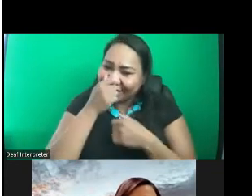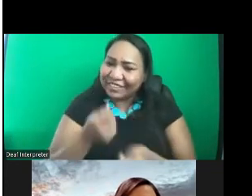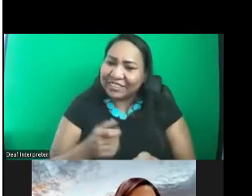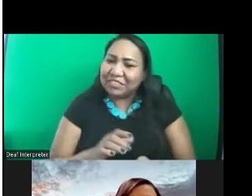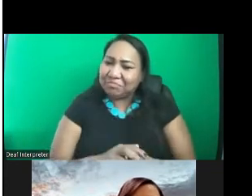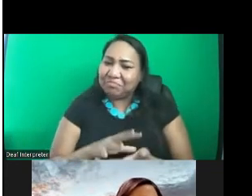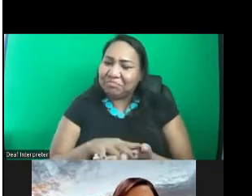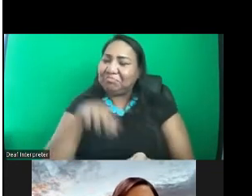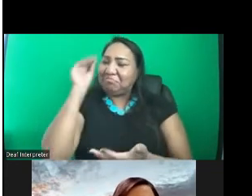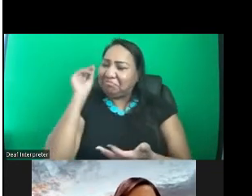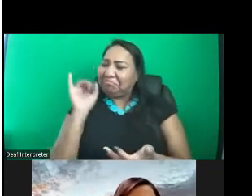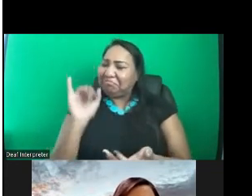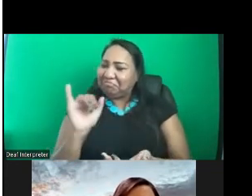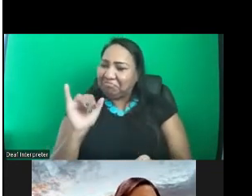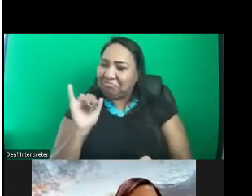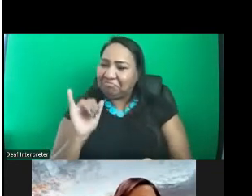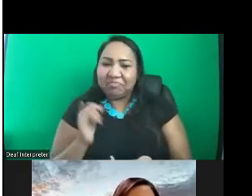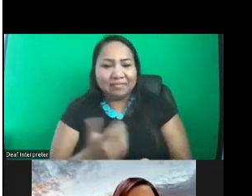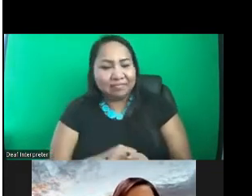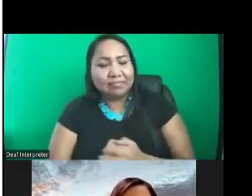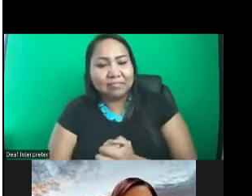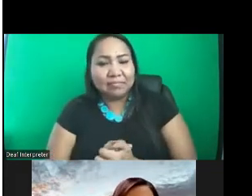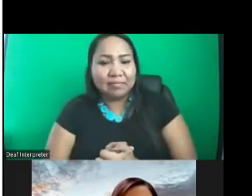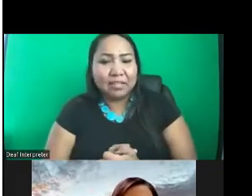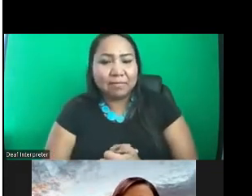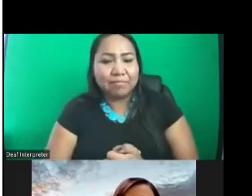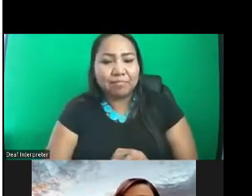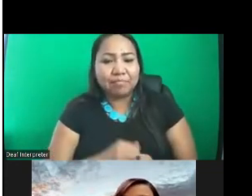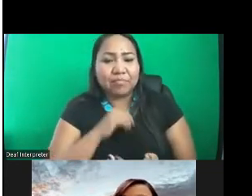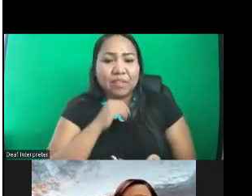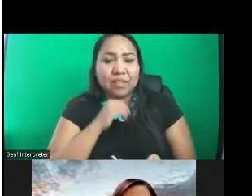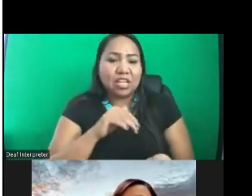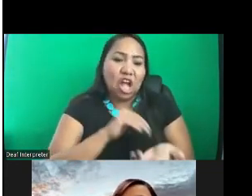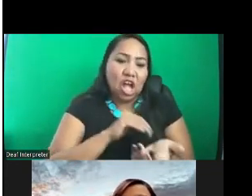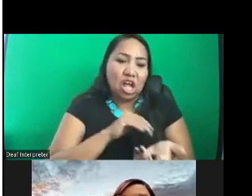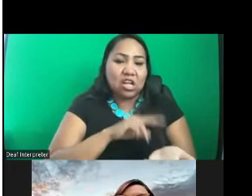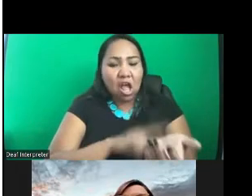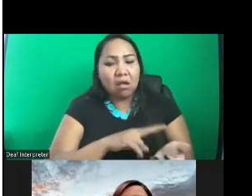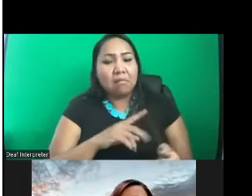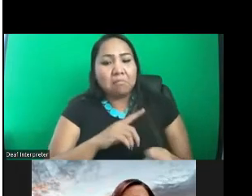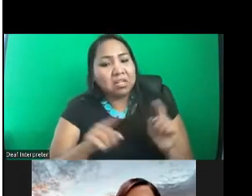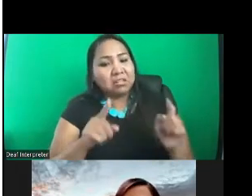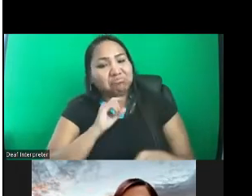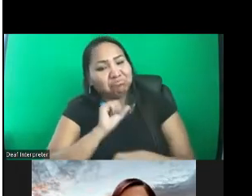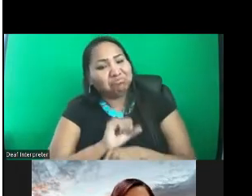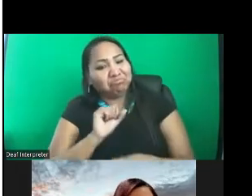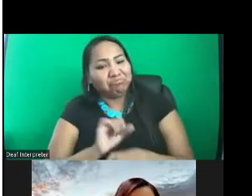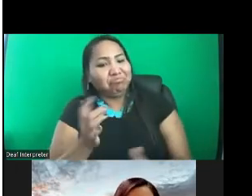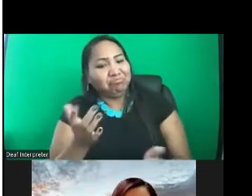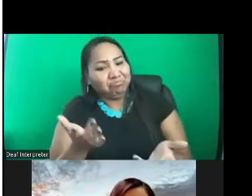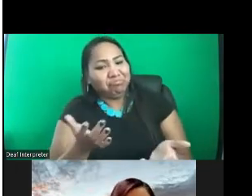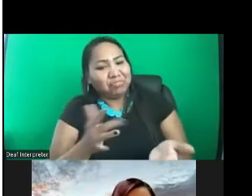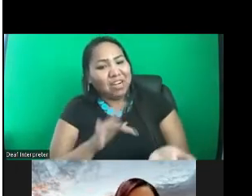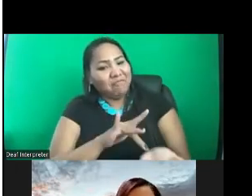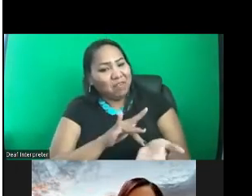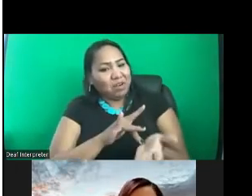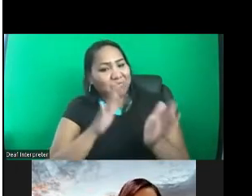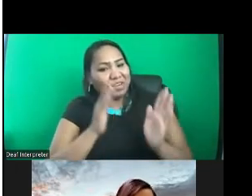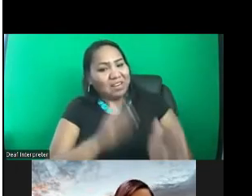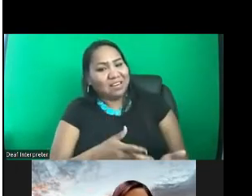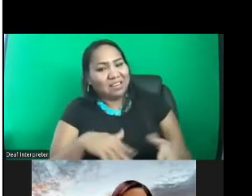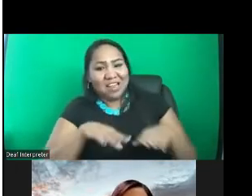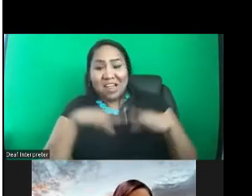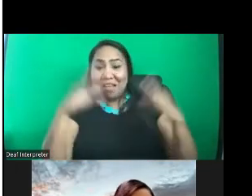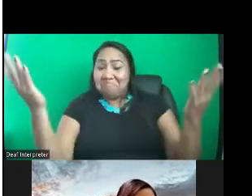healthcare and it's doctors and nurses. And he was like, I don't want to be either one of those. So when we opened the doors and we said, there's all kinds of stuff,